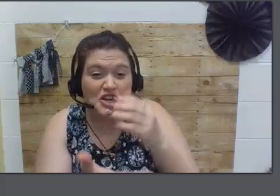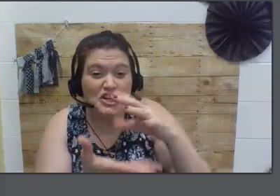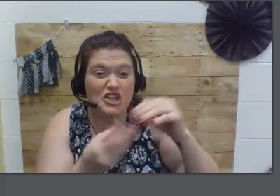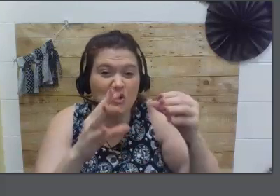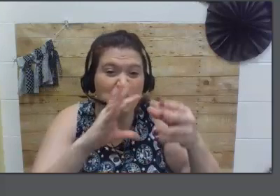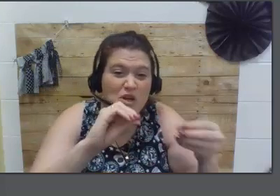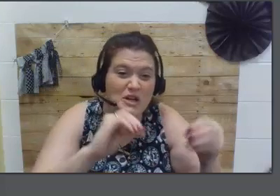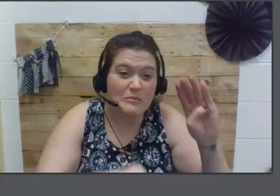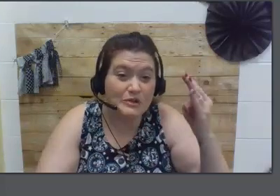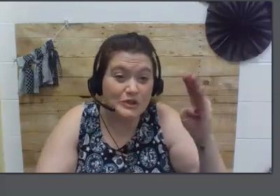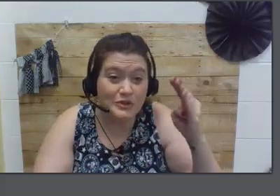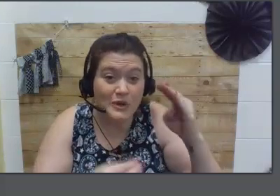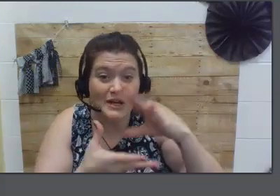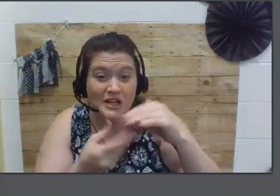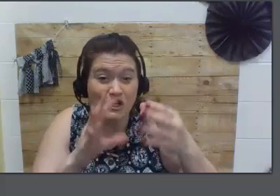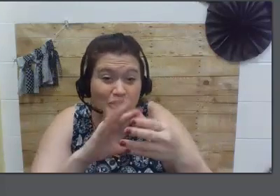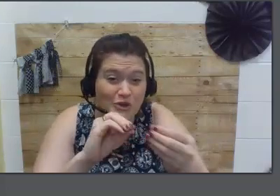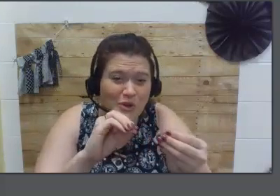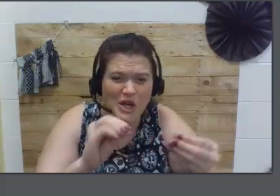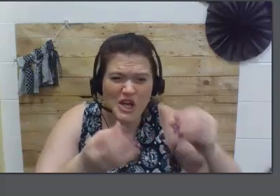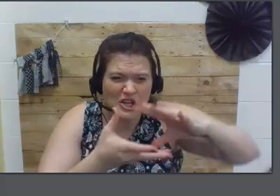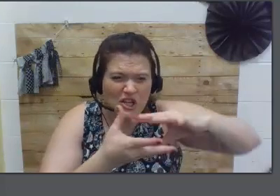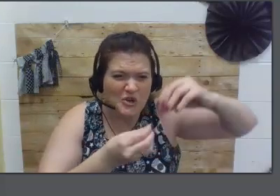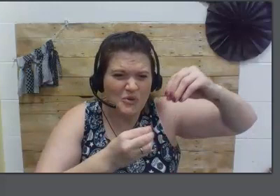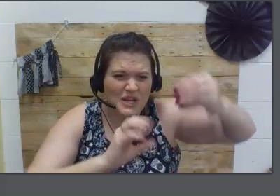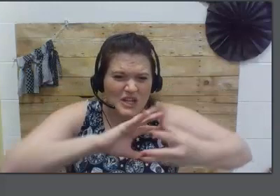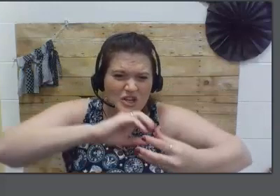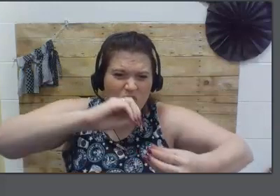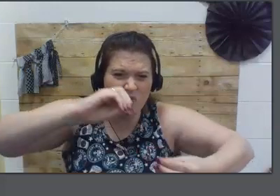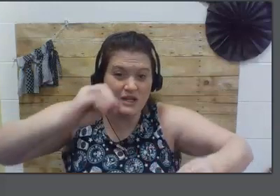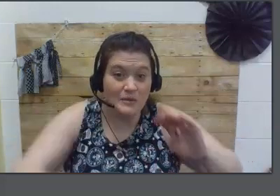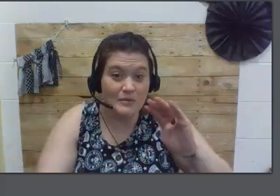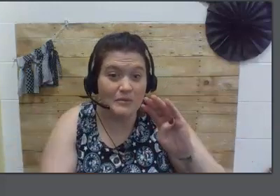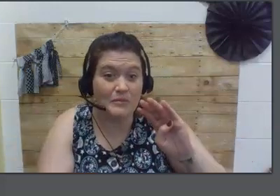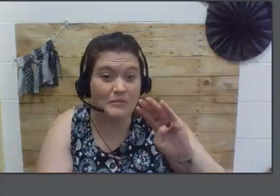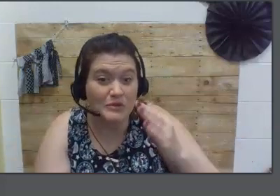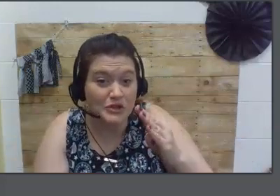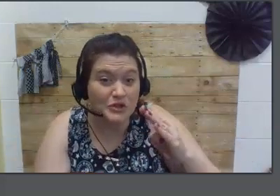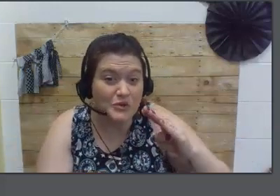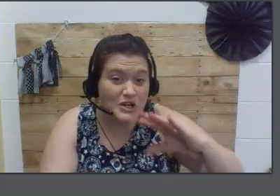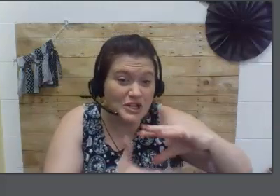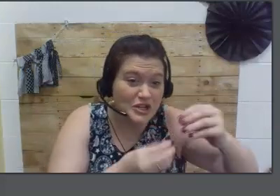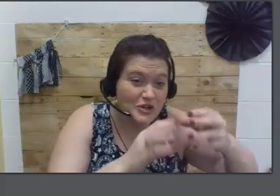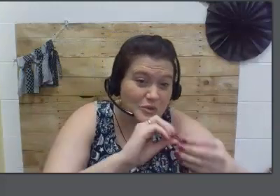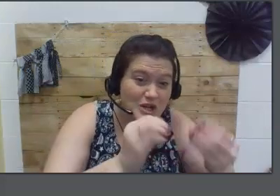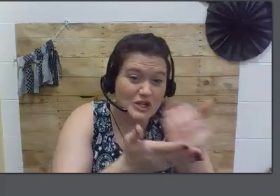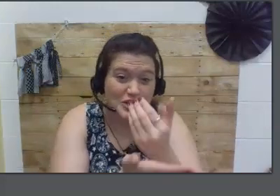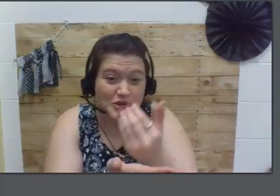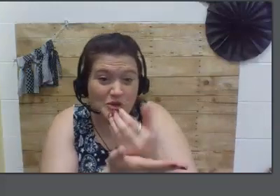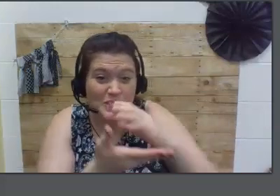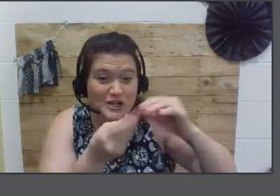New, goo, blue, goo, gooey, gooey. Blue,